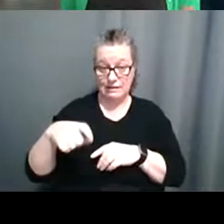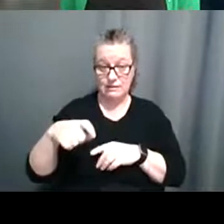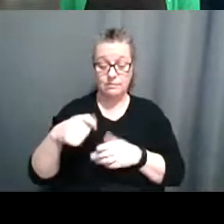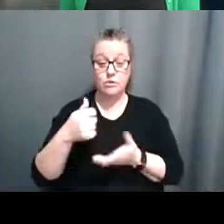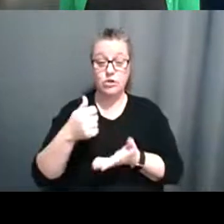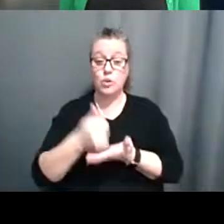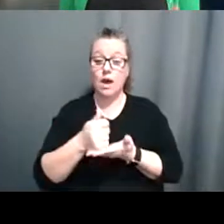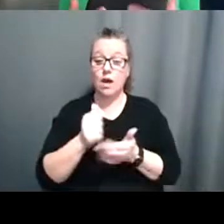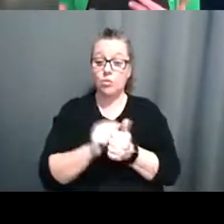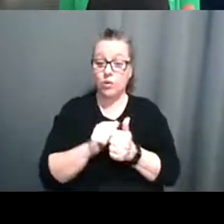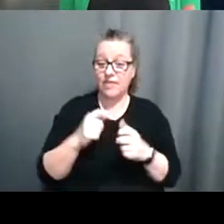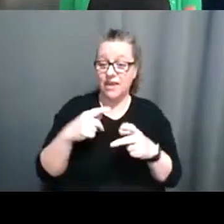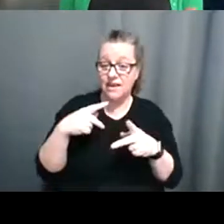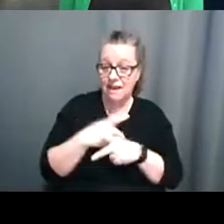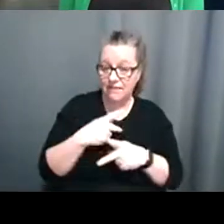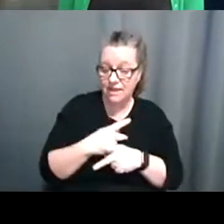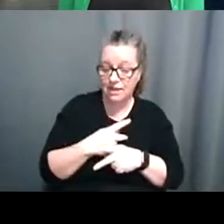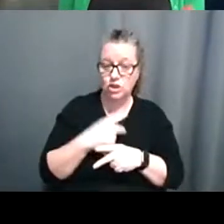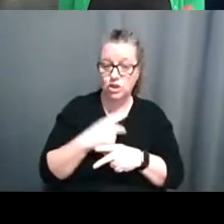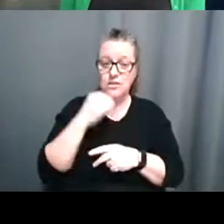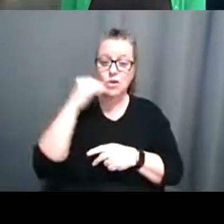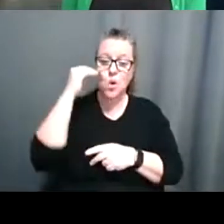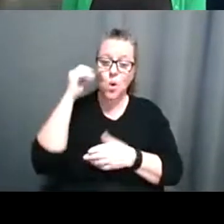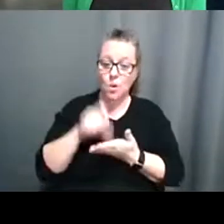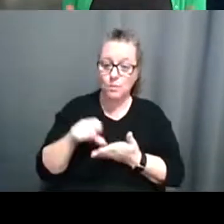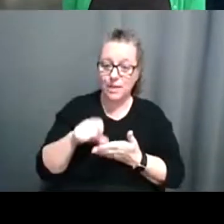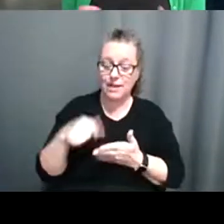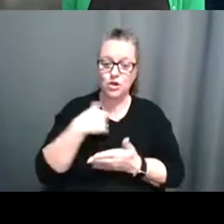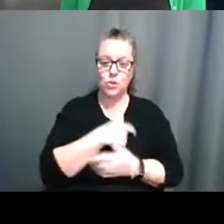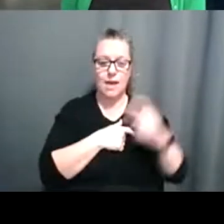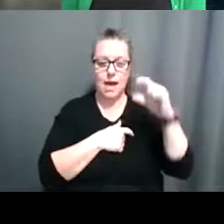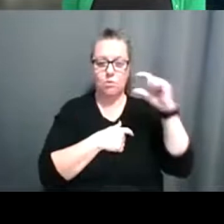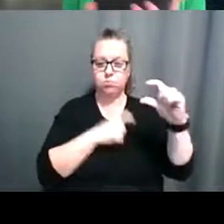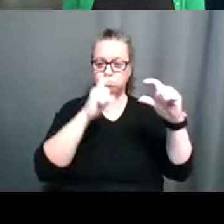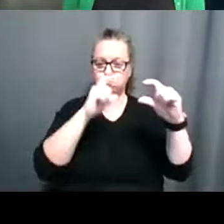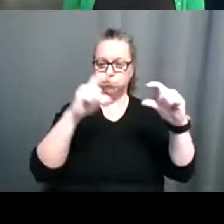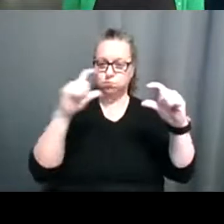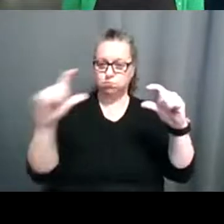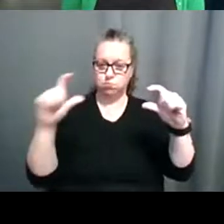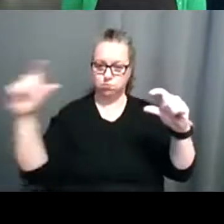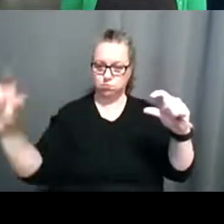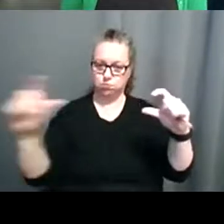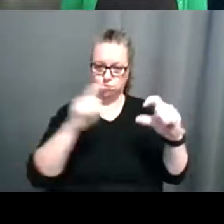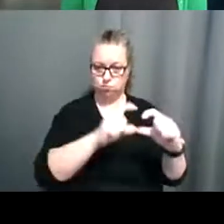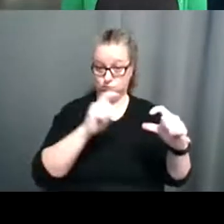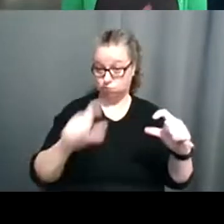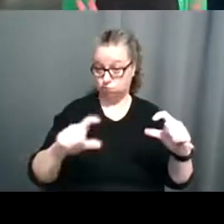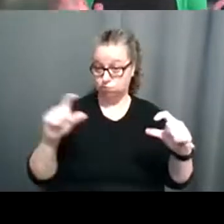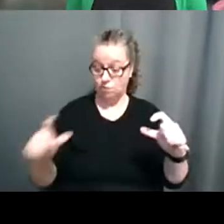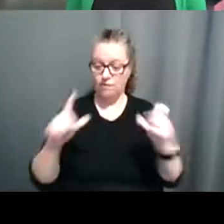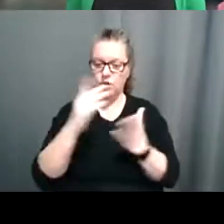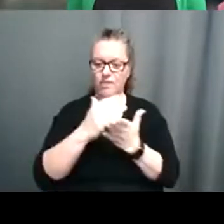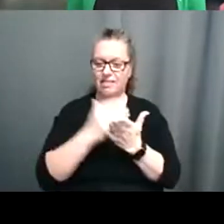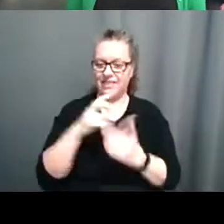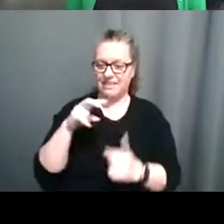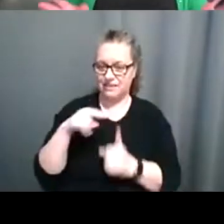with navigation, on our homepage, we had tiles for each list view, as seen here. Now, at